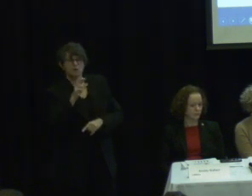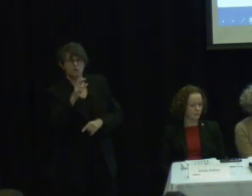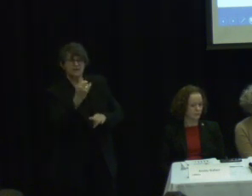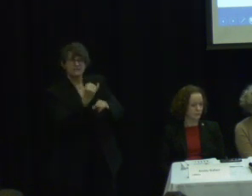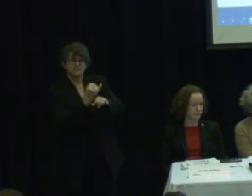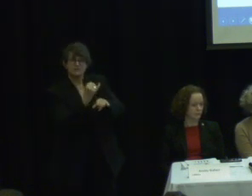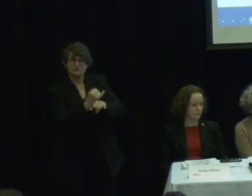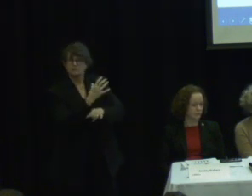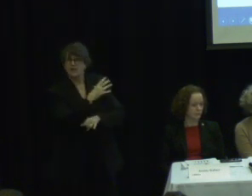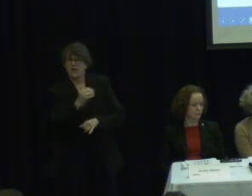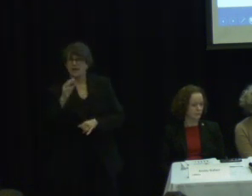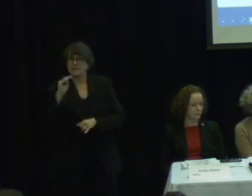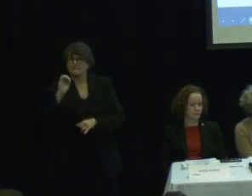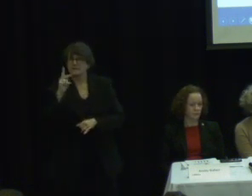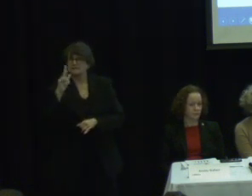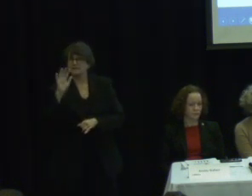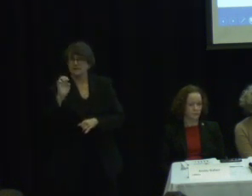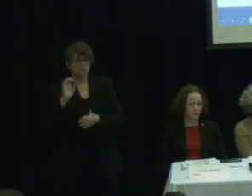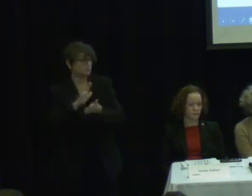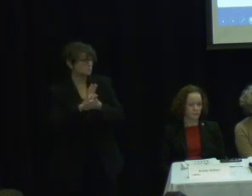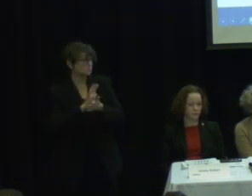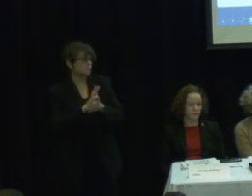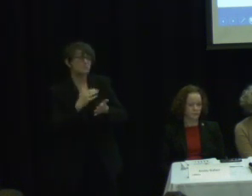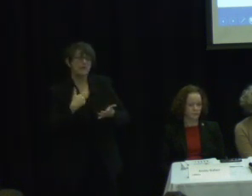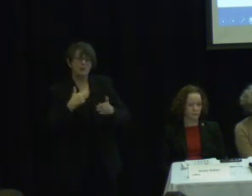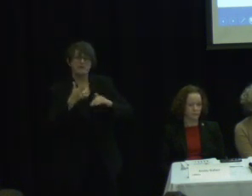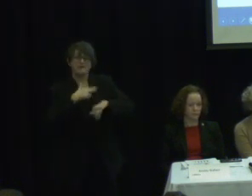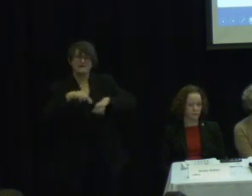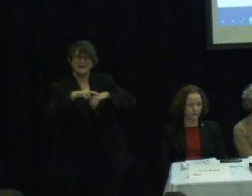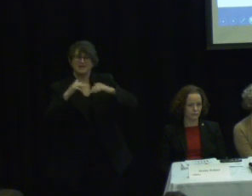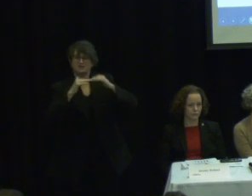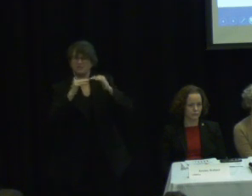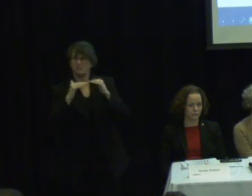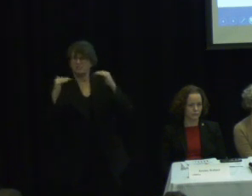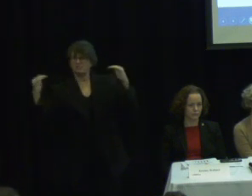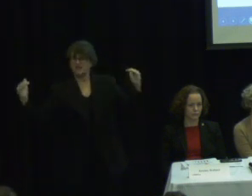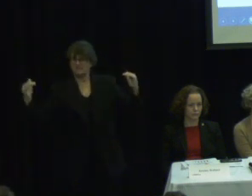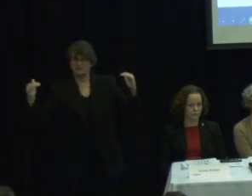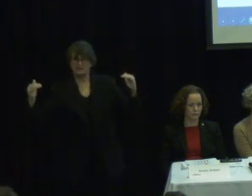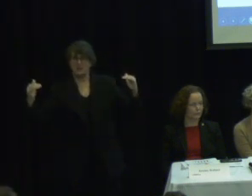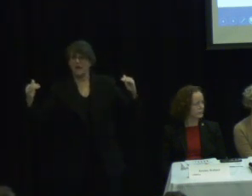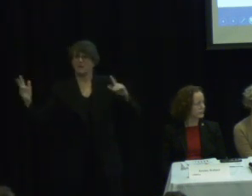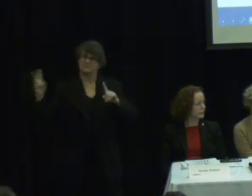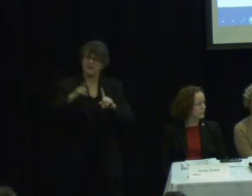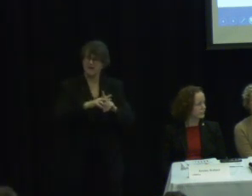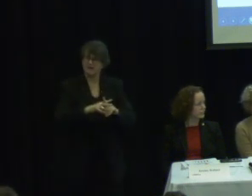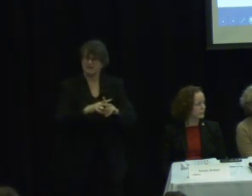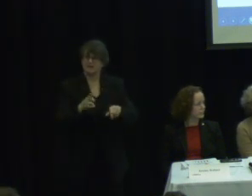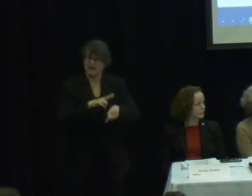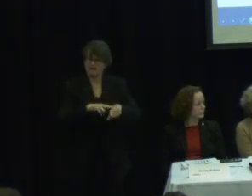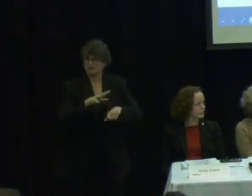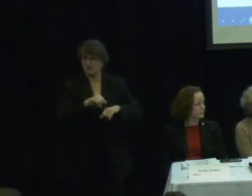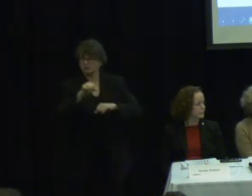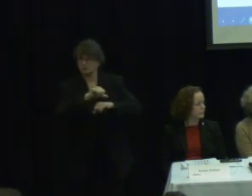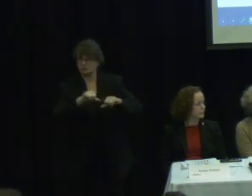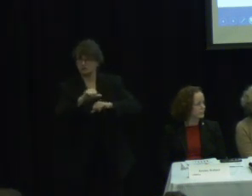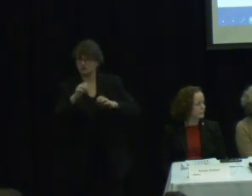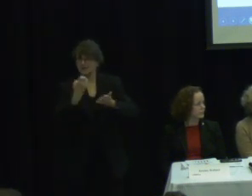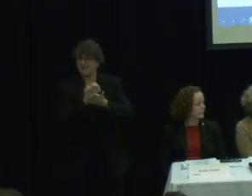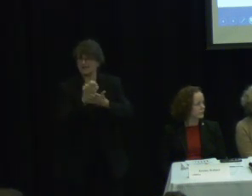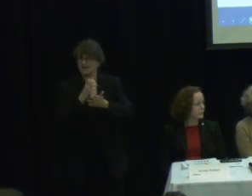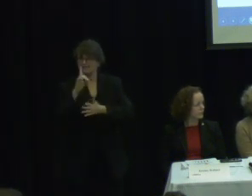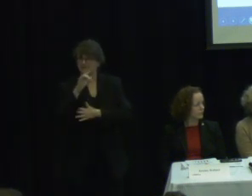are now at the national level of giving applied cultural and social and economic data that's helping people make decisions across the